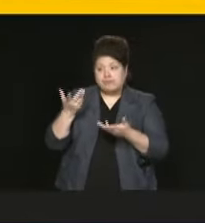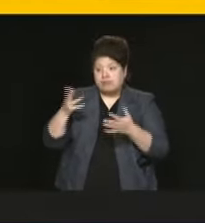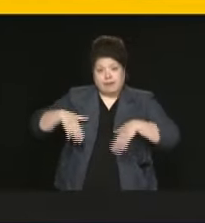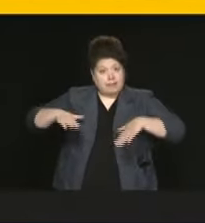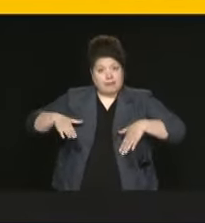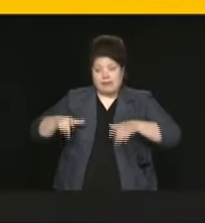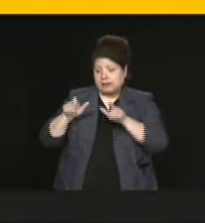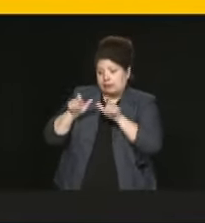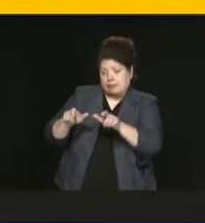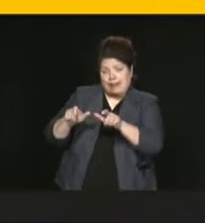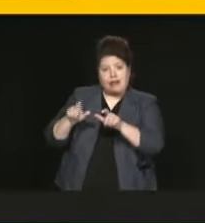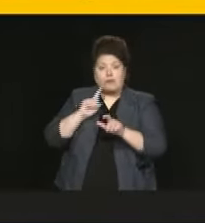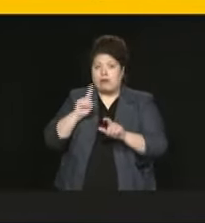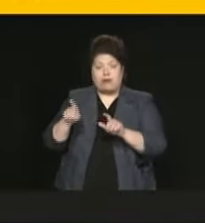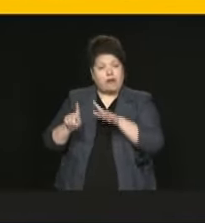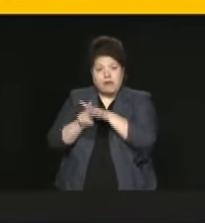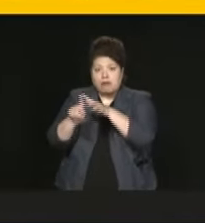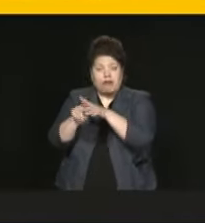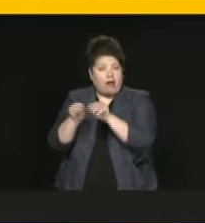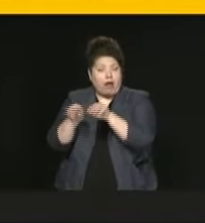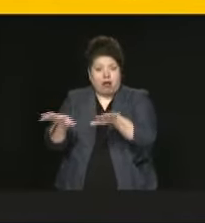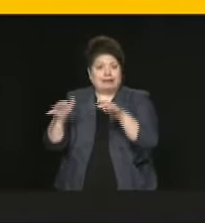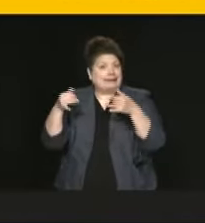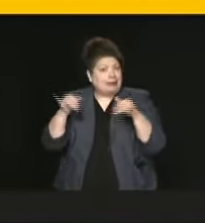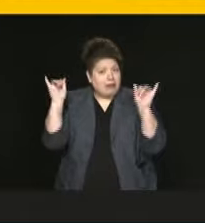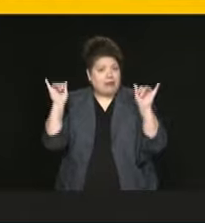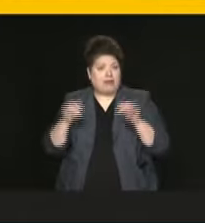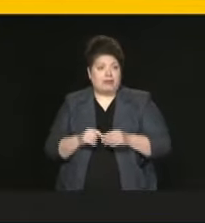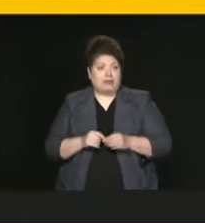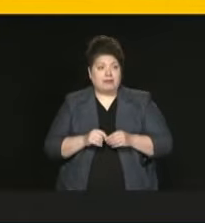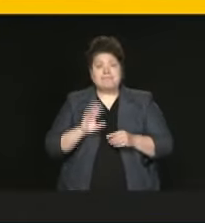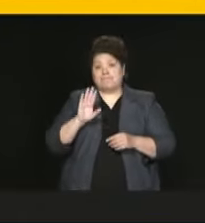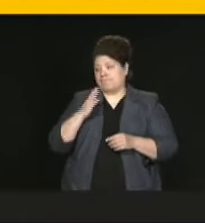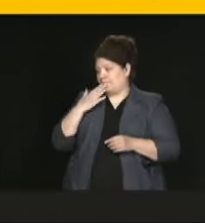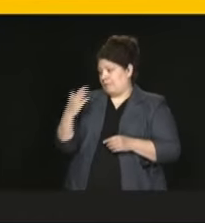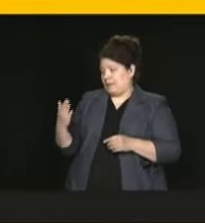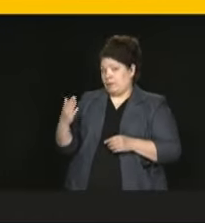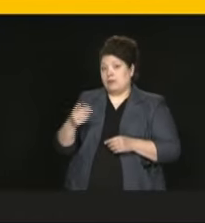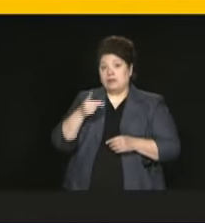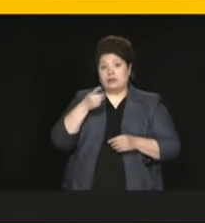question. Answer, thank you for the question. This is Dr. New.